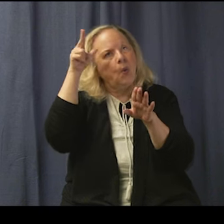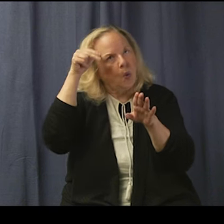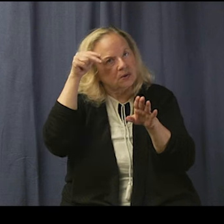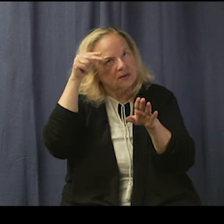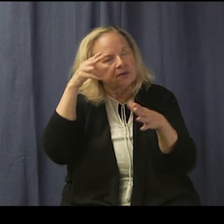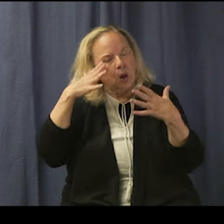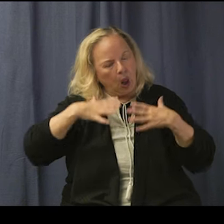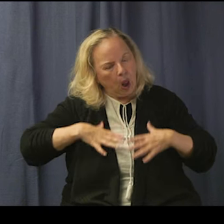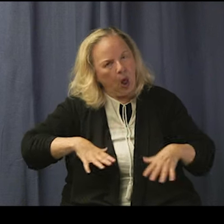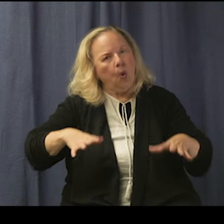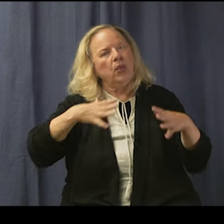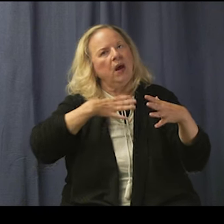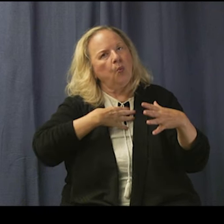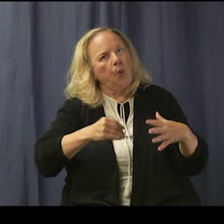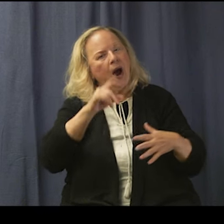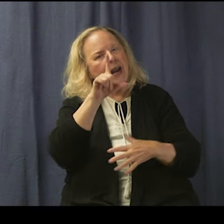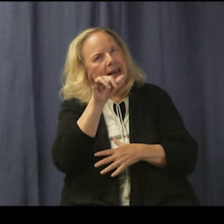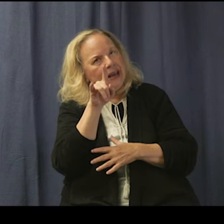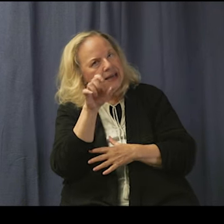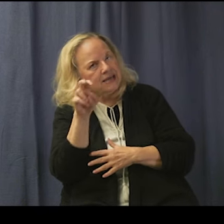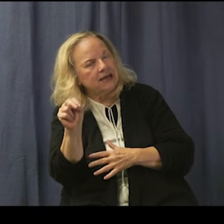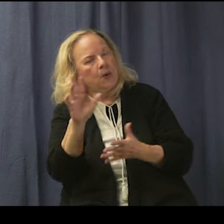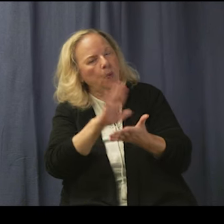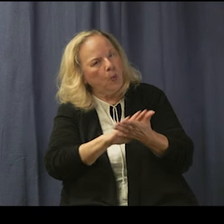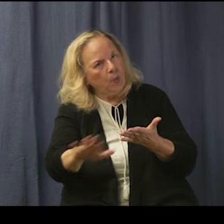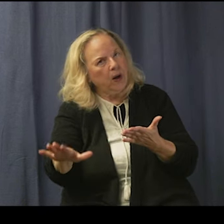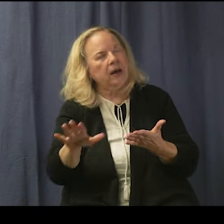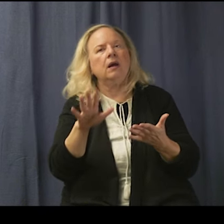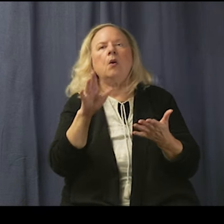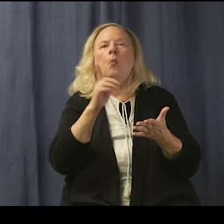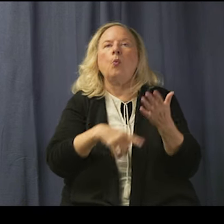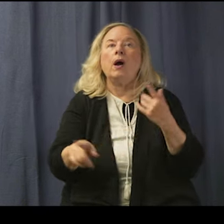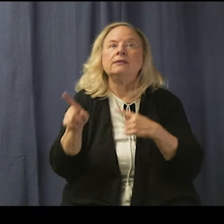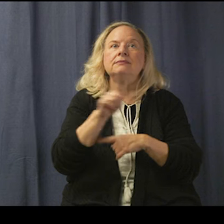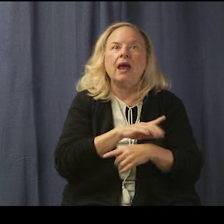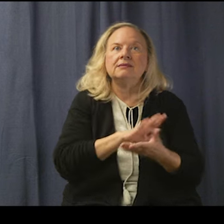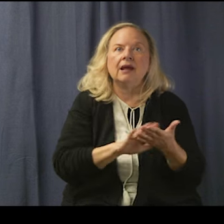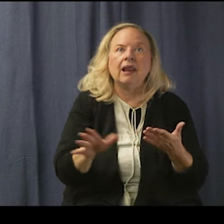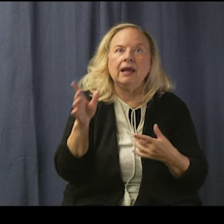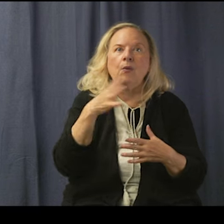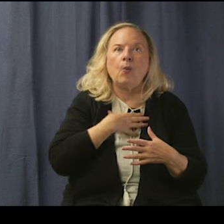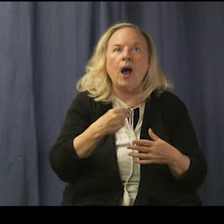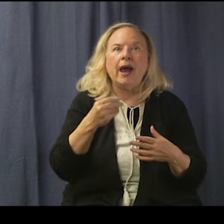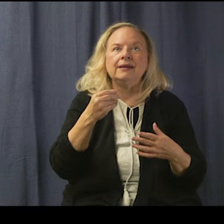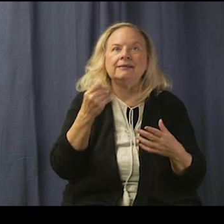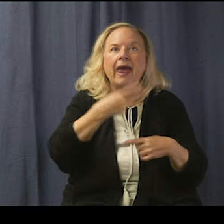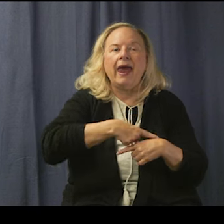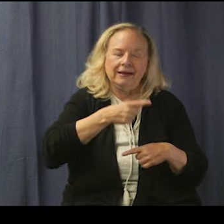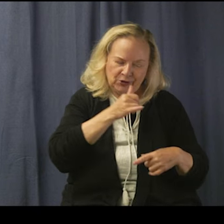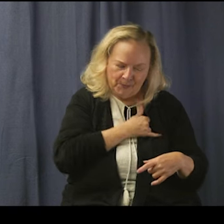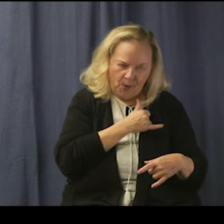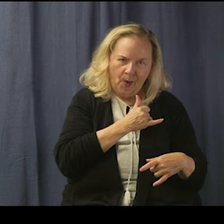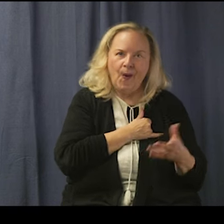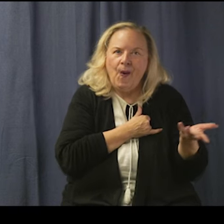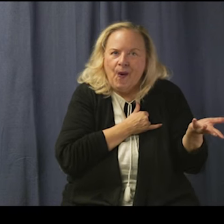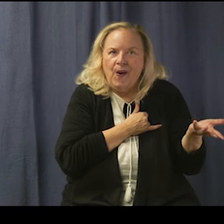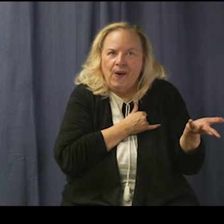horses, clothed in fine linen, white and clean. What day is this event going to happen?